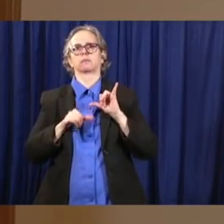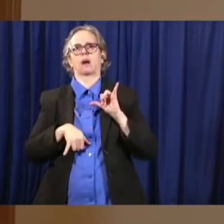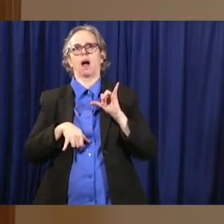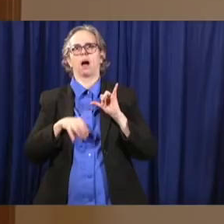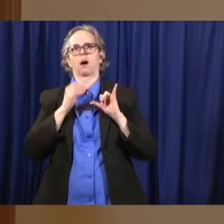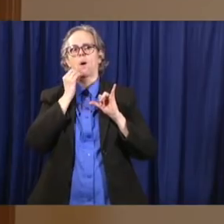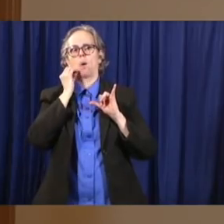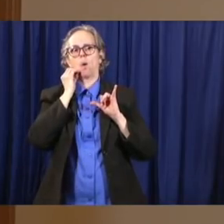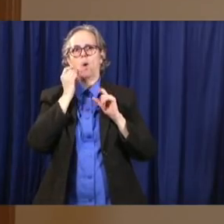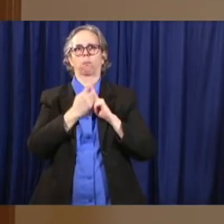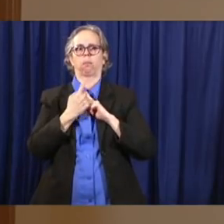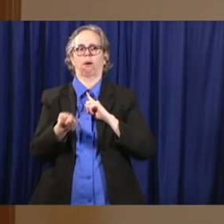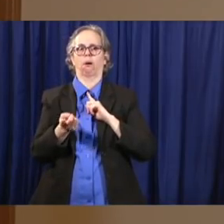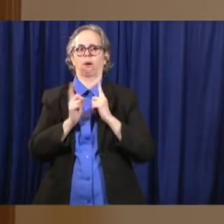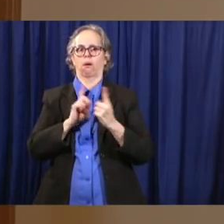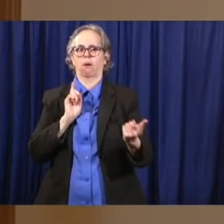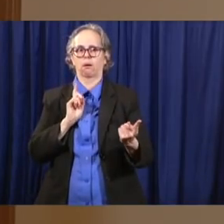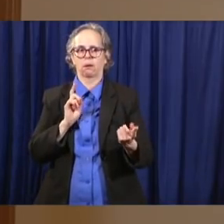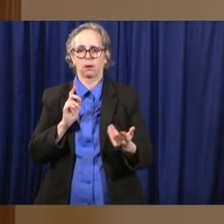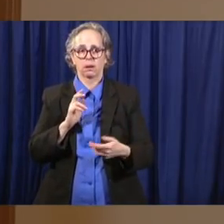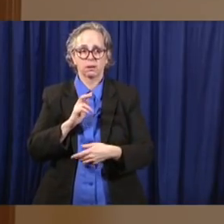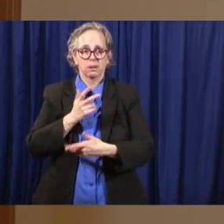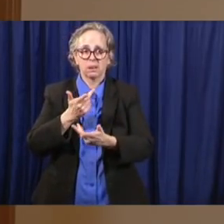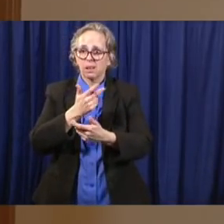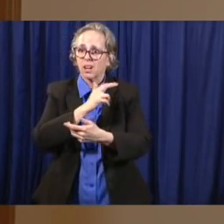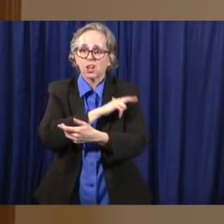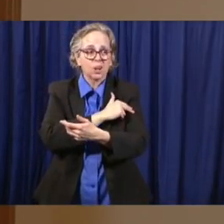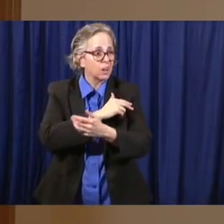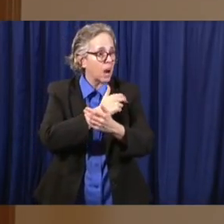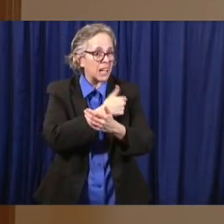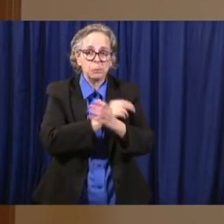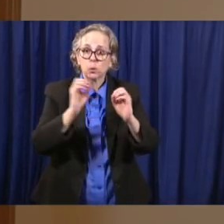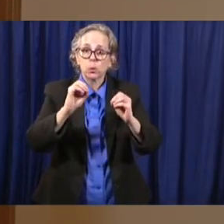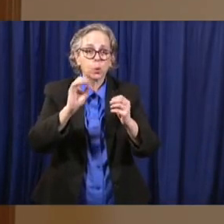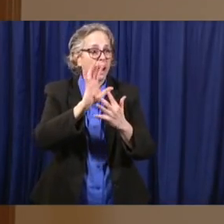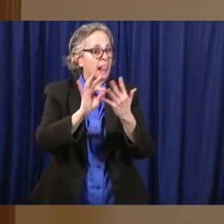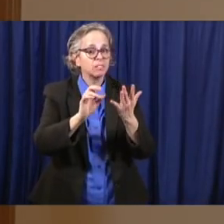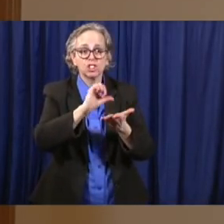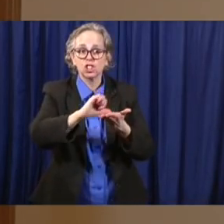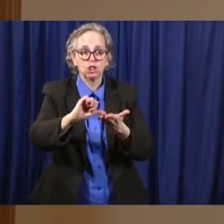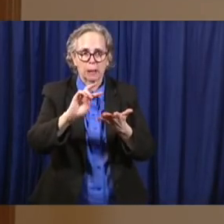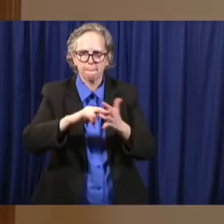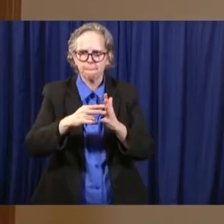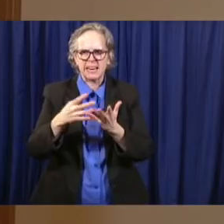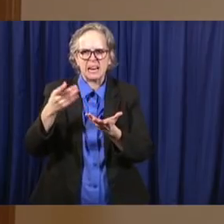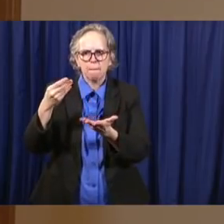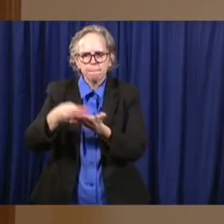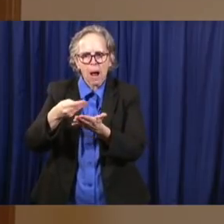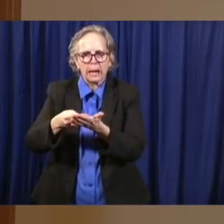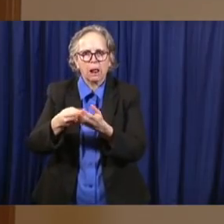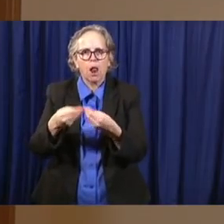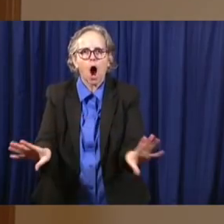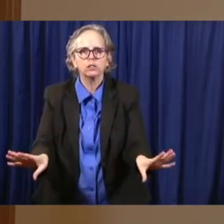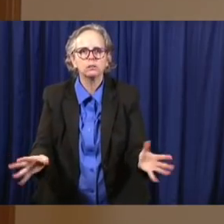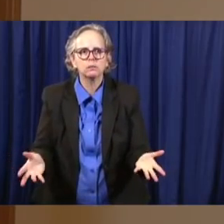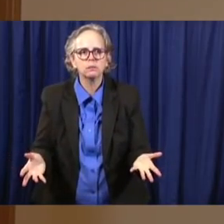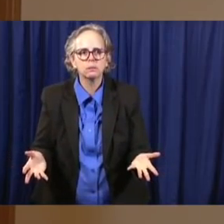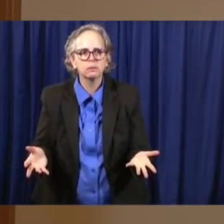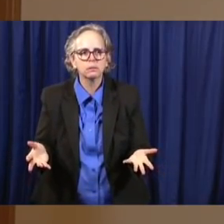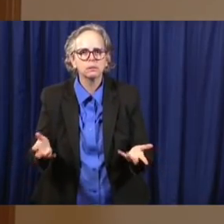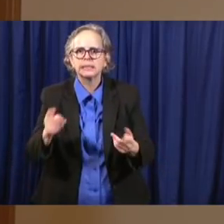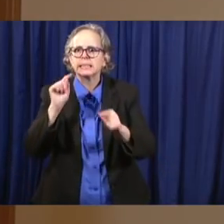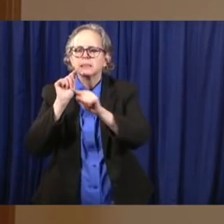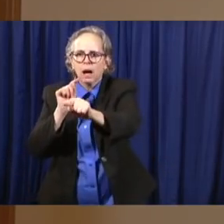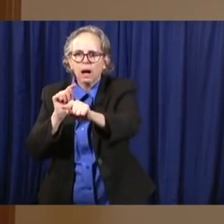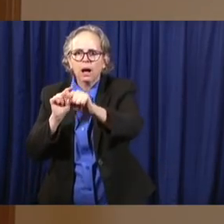no business untouched right now. And we've got to know that the sacrifices we are making, do not let up. They have to be worth it.